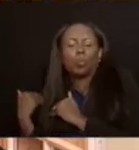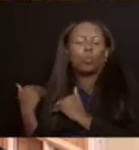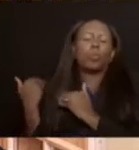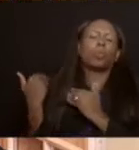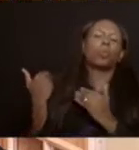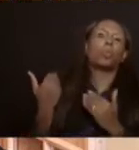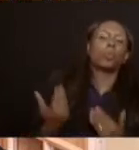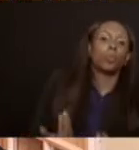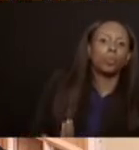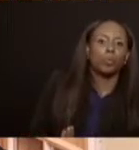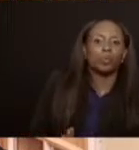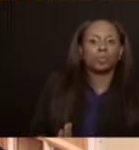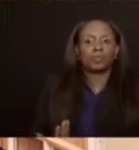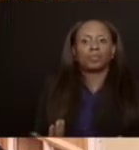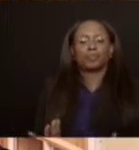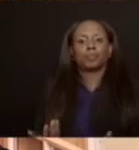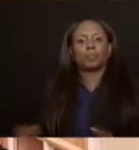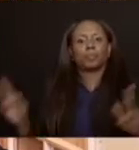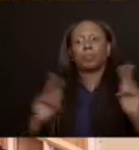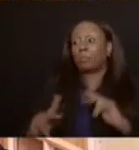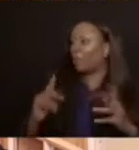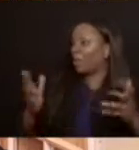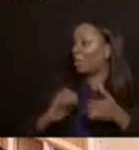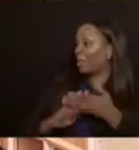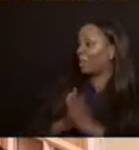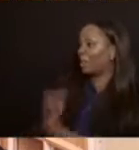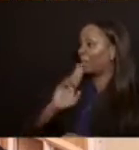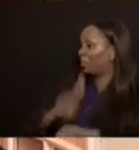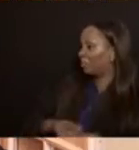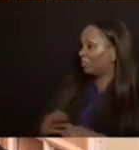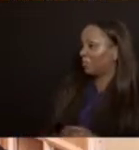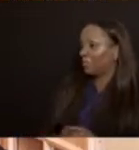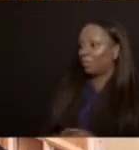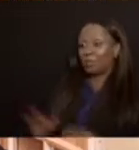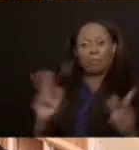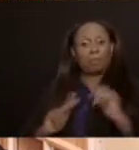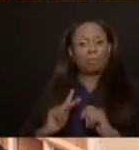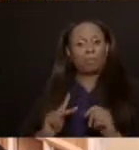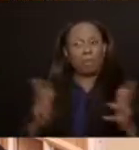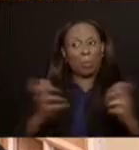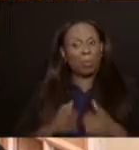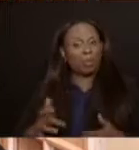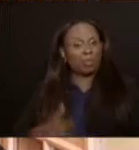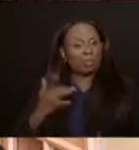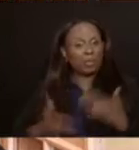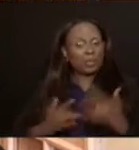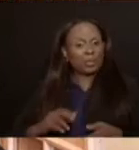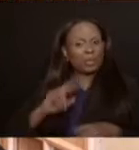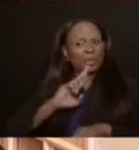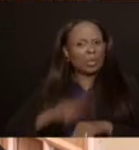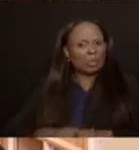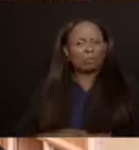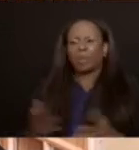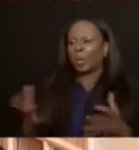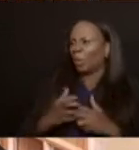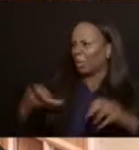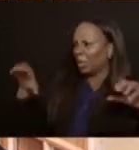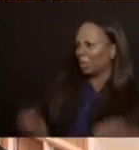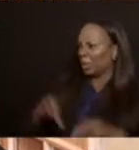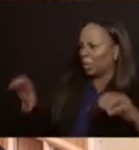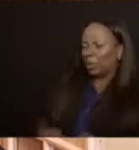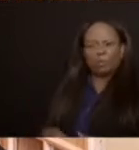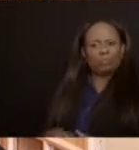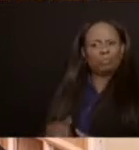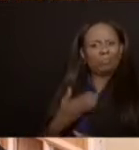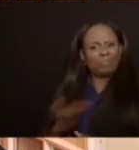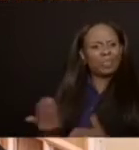country, because people do want to get back. Even if you got to wear your mask, you want to feel as though you can still do some things that you used to do.